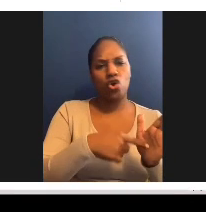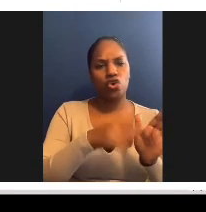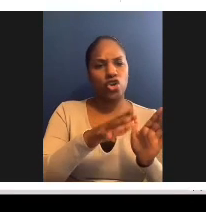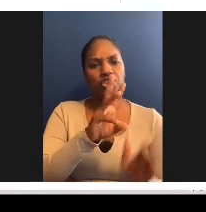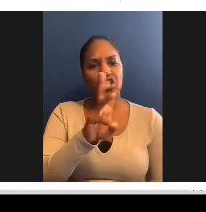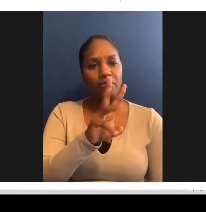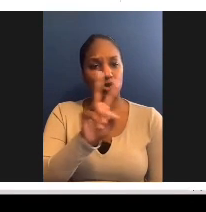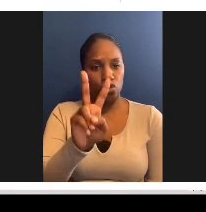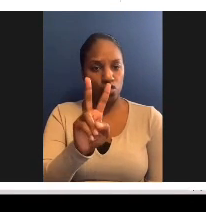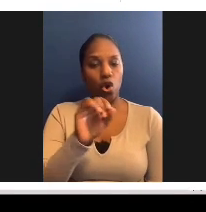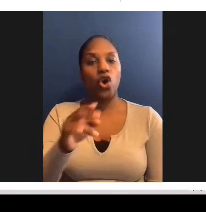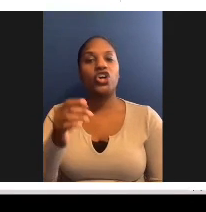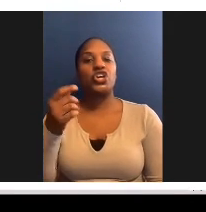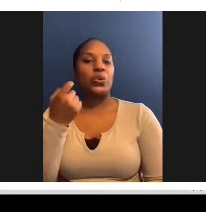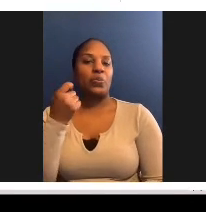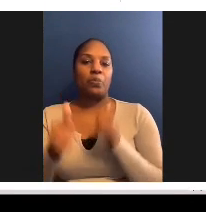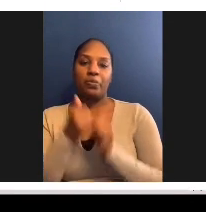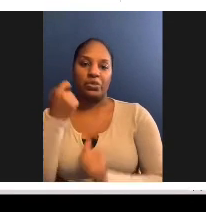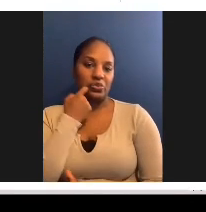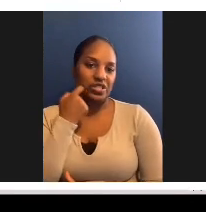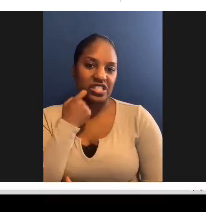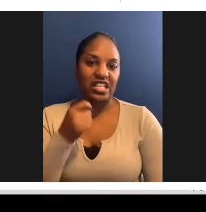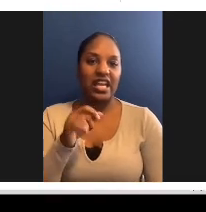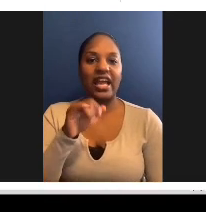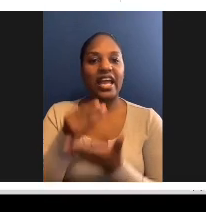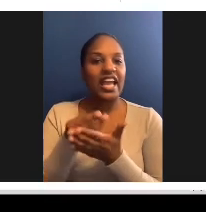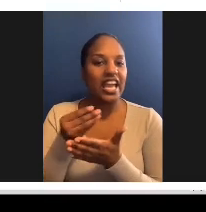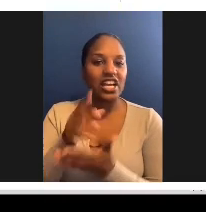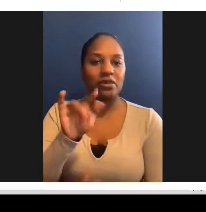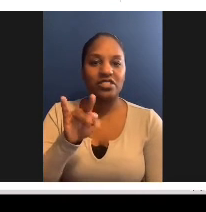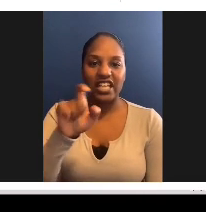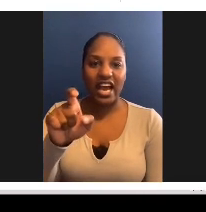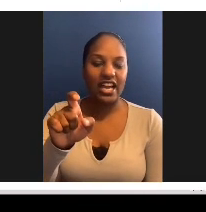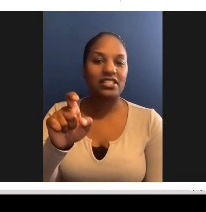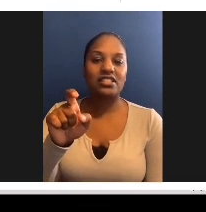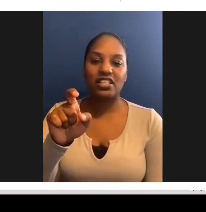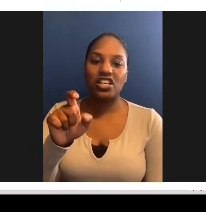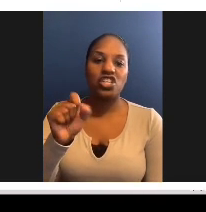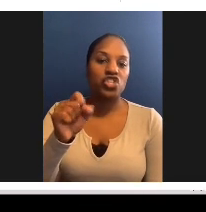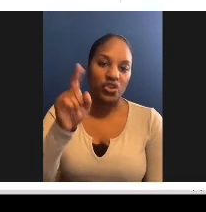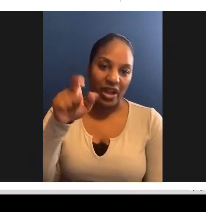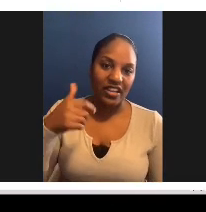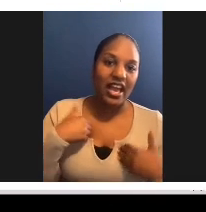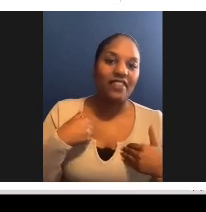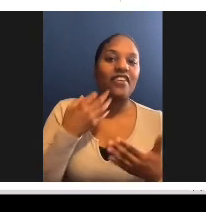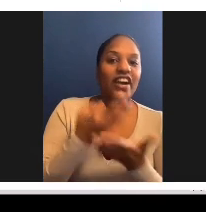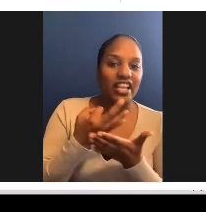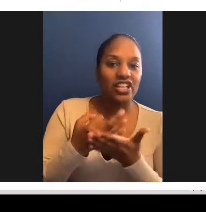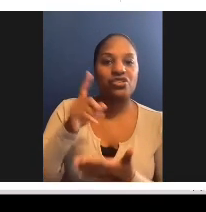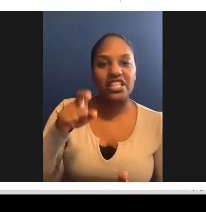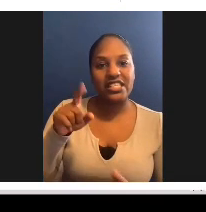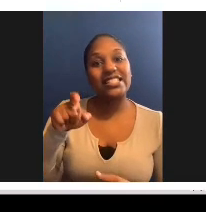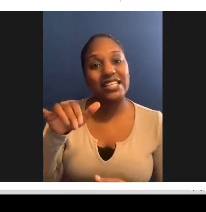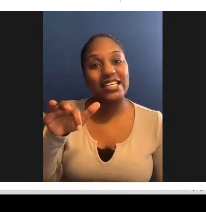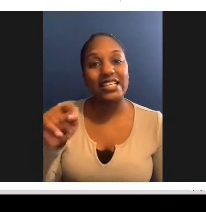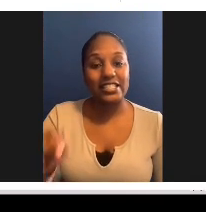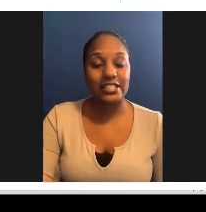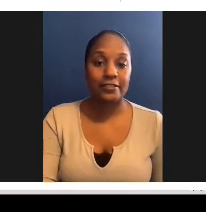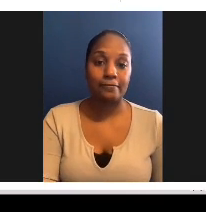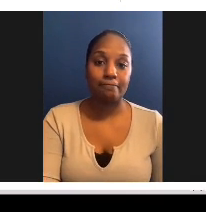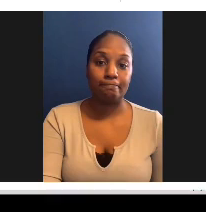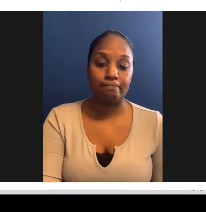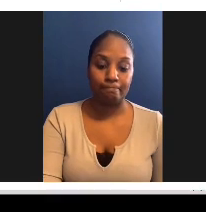your last income tax, so that there has to be a financial need for you to qualify or to be eligible for this